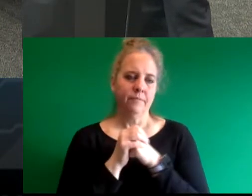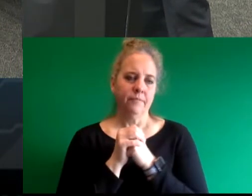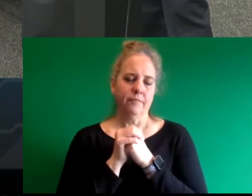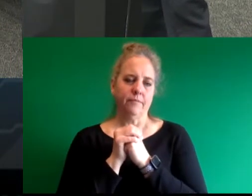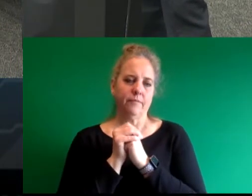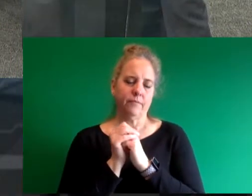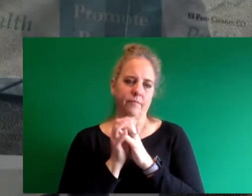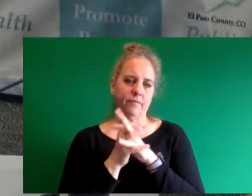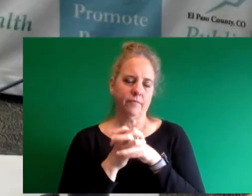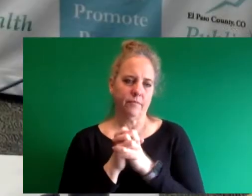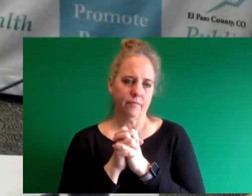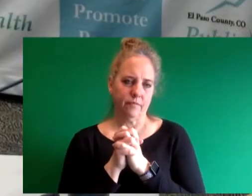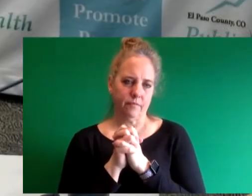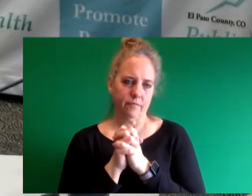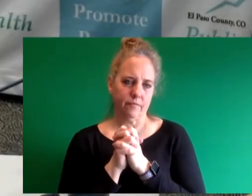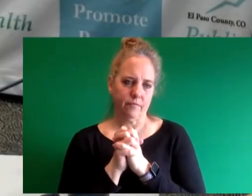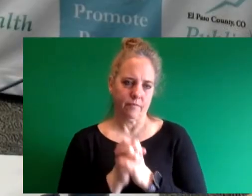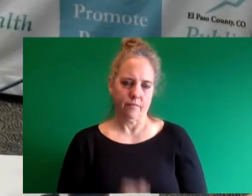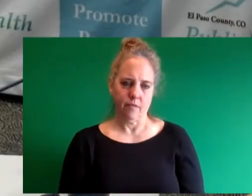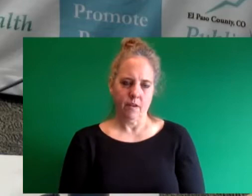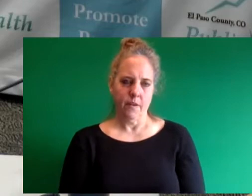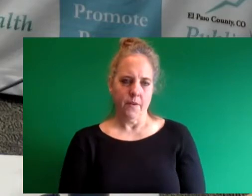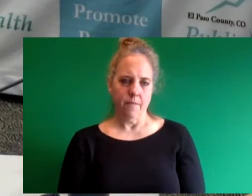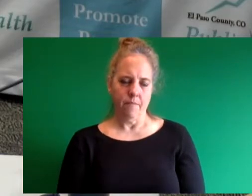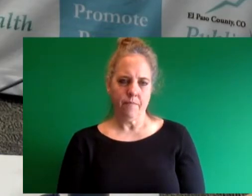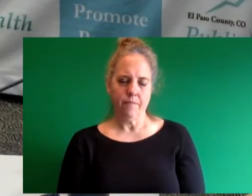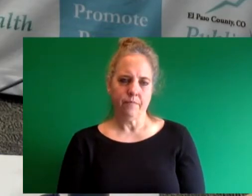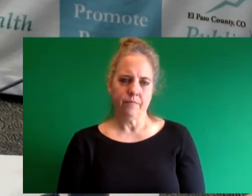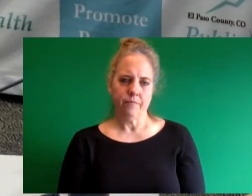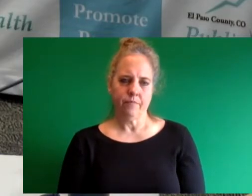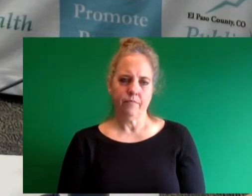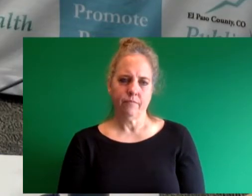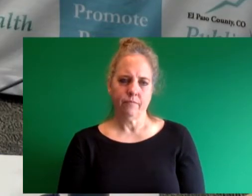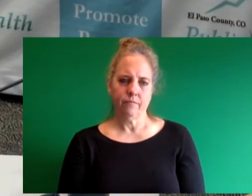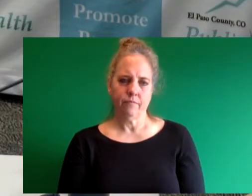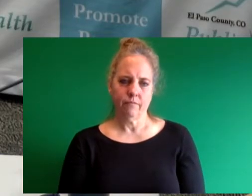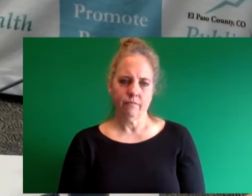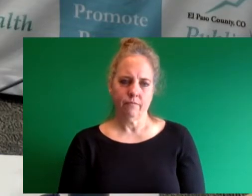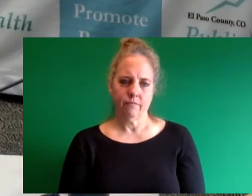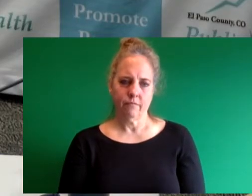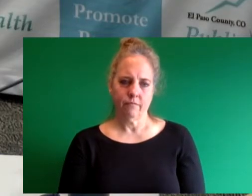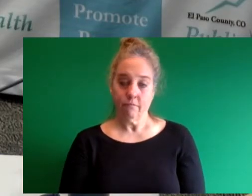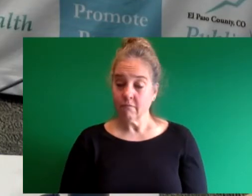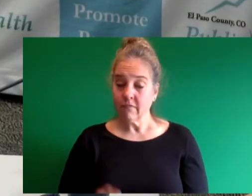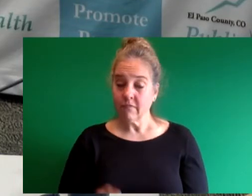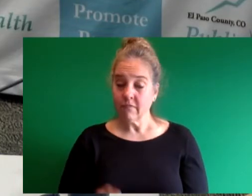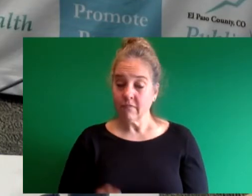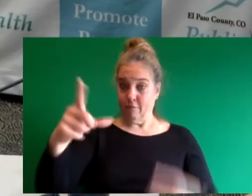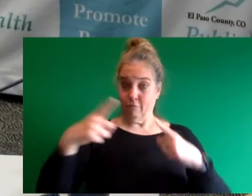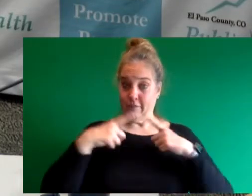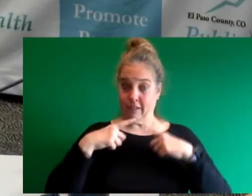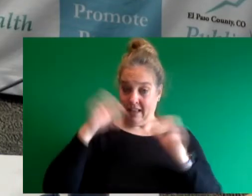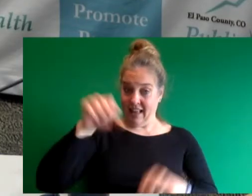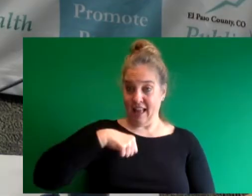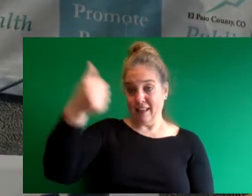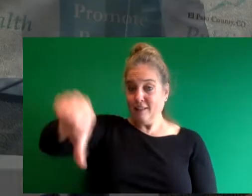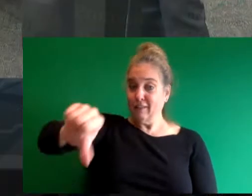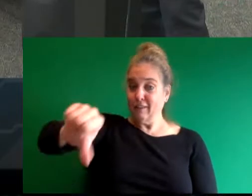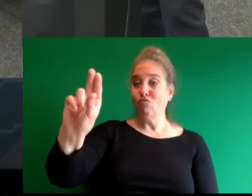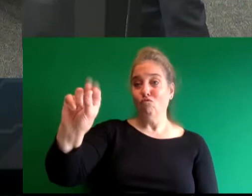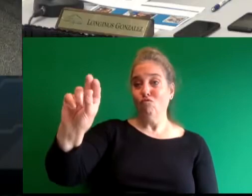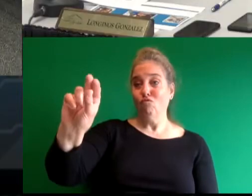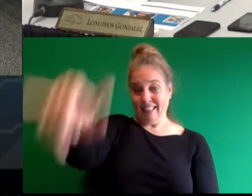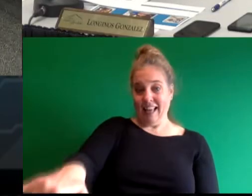county commissioners? We might be able to reject that. And my favorite story, of course, is that one time you guys had to license my hands as